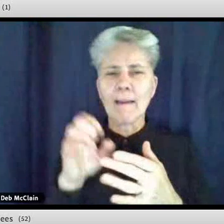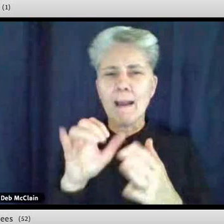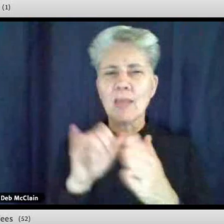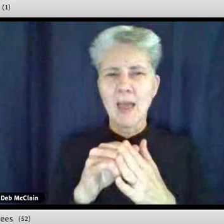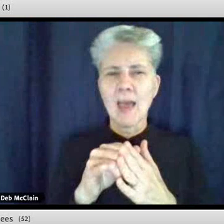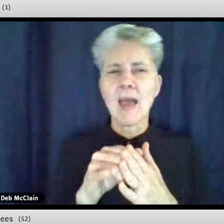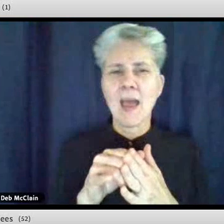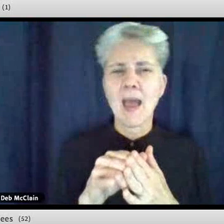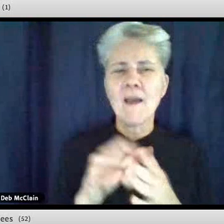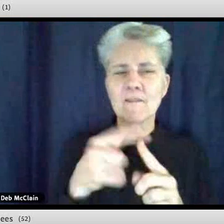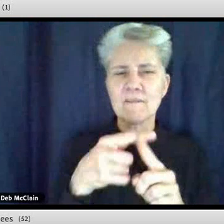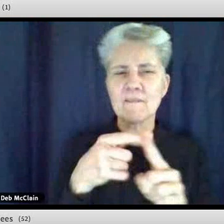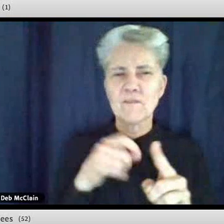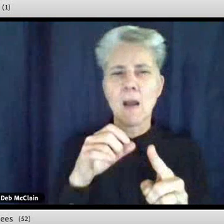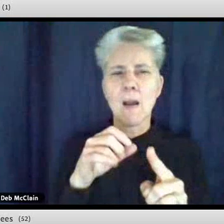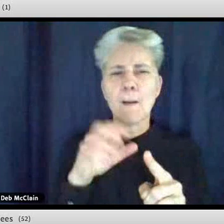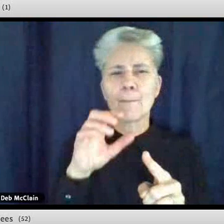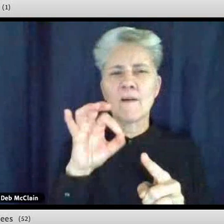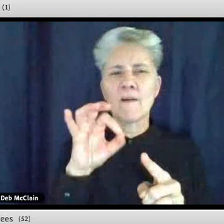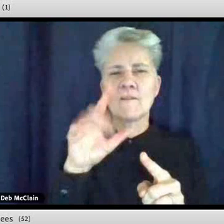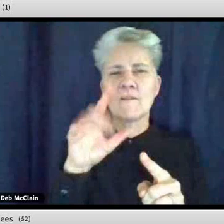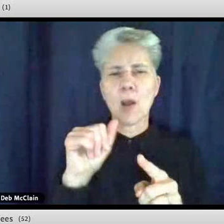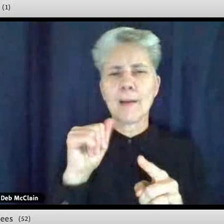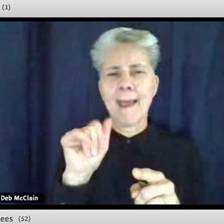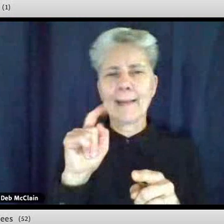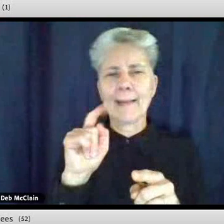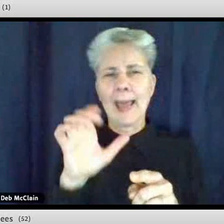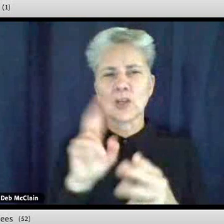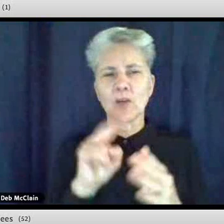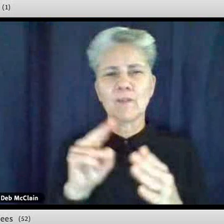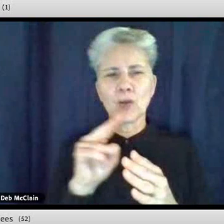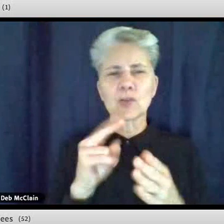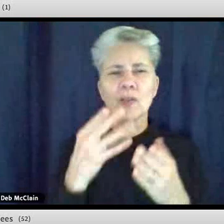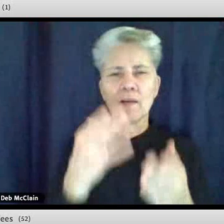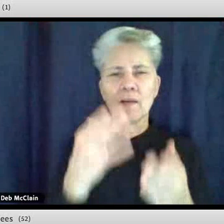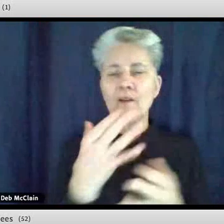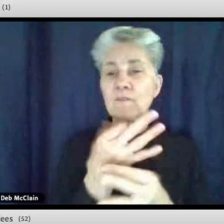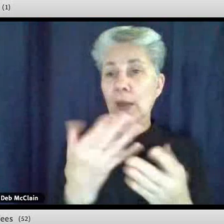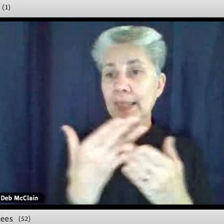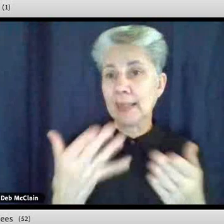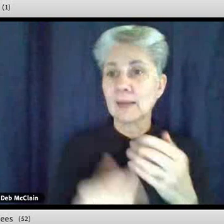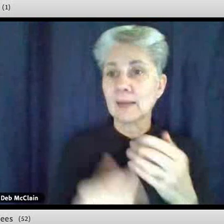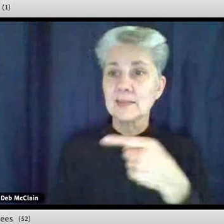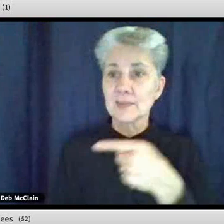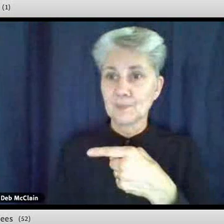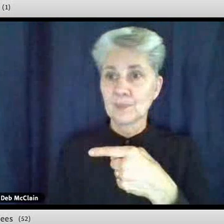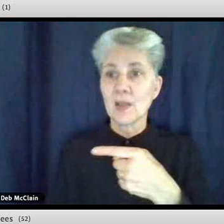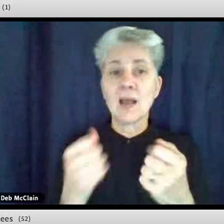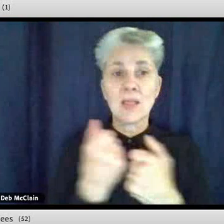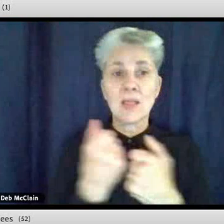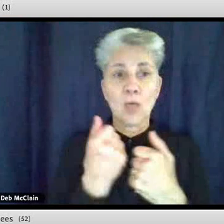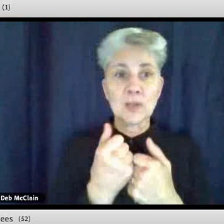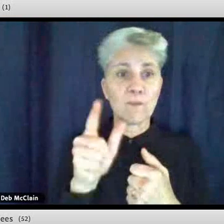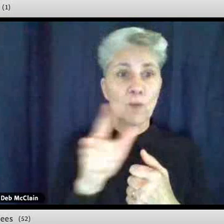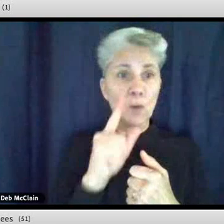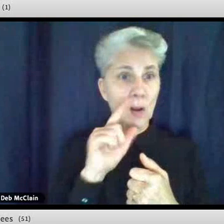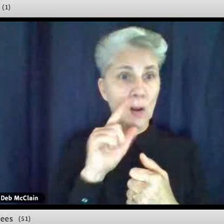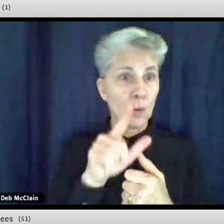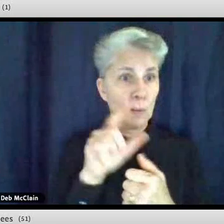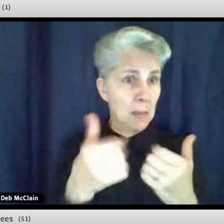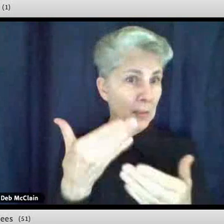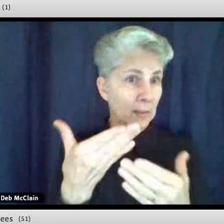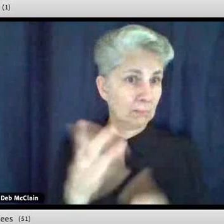hear me okay? This is the homeschooling guide that's from Florida Atlantic University where they try to present free stuff. So again, another resource for